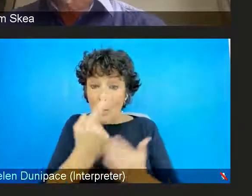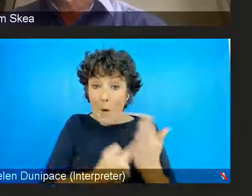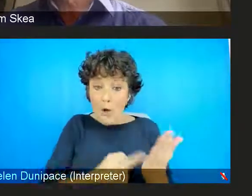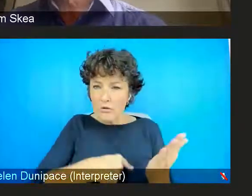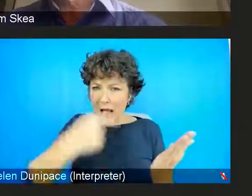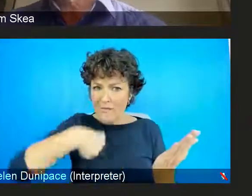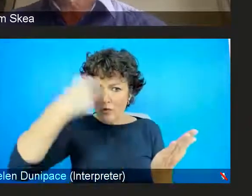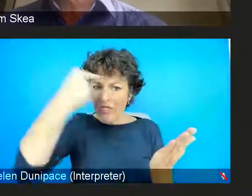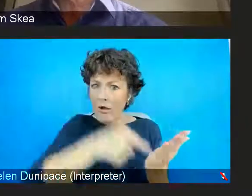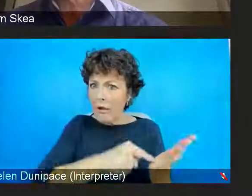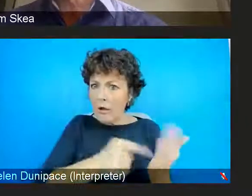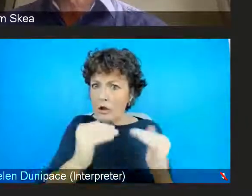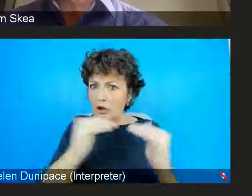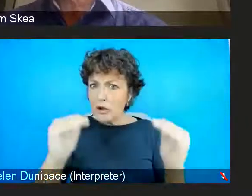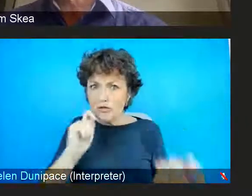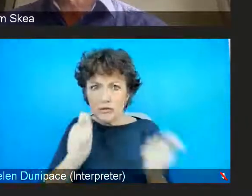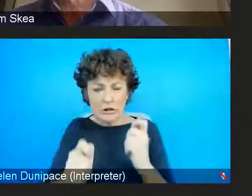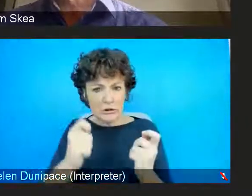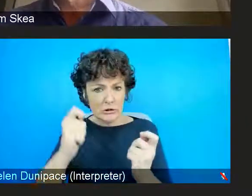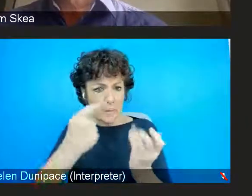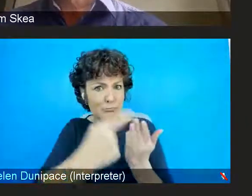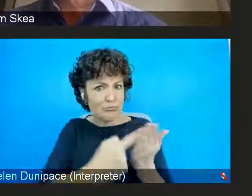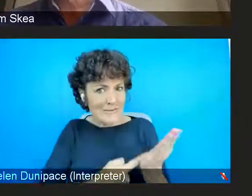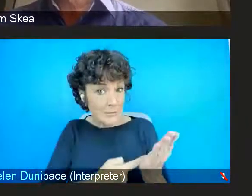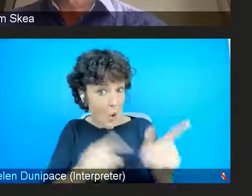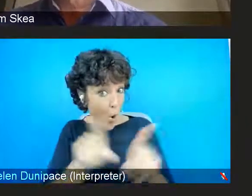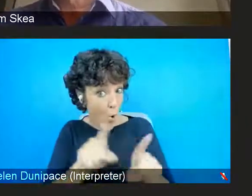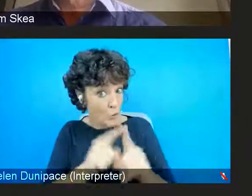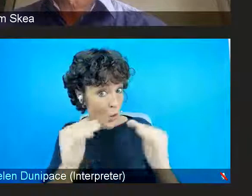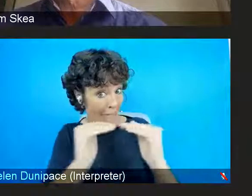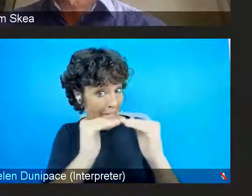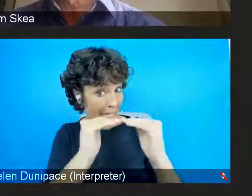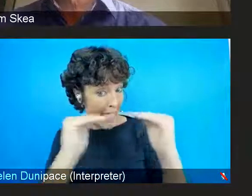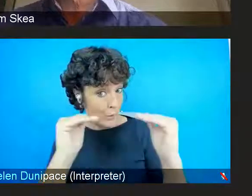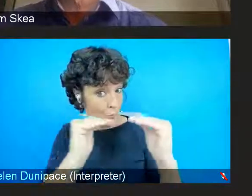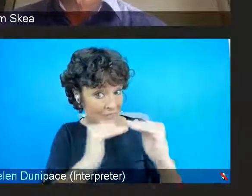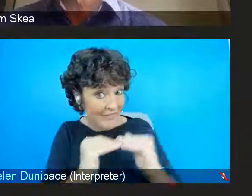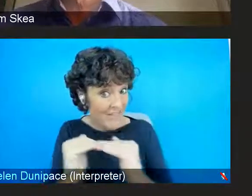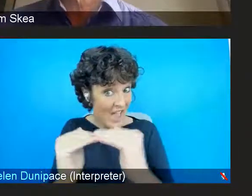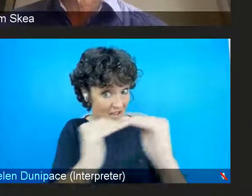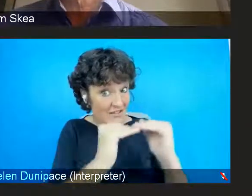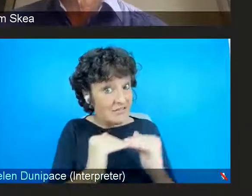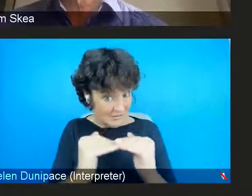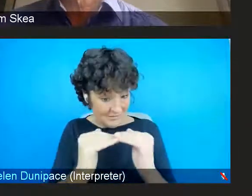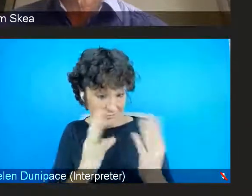transition principles and the question of equities and fairness are built into